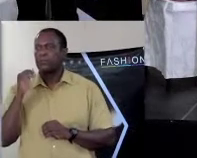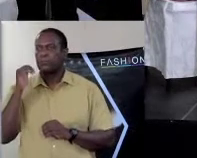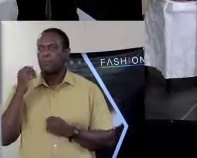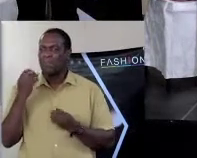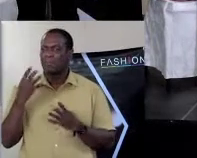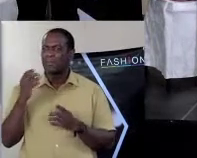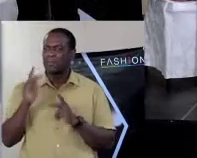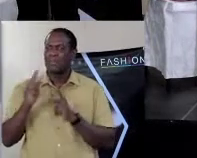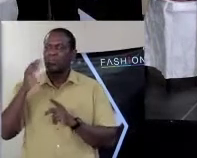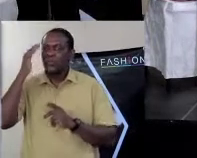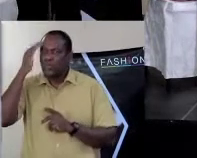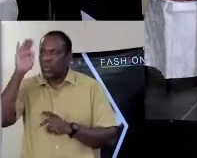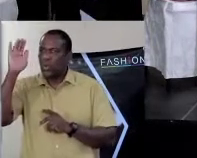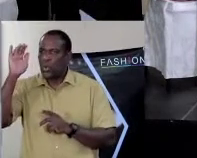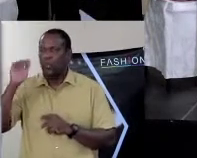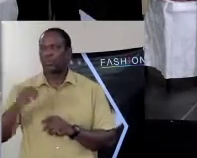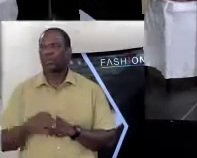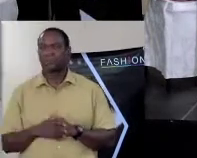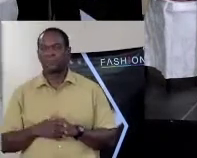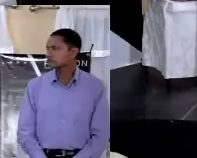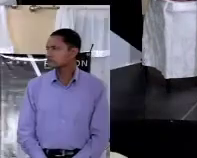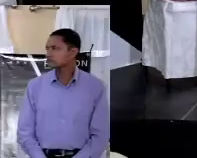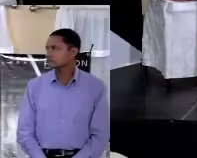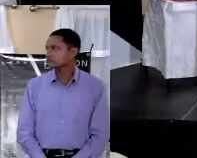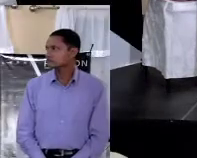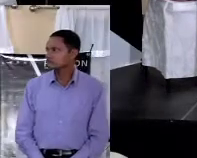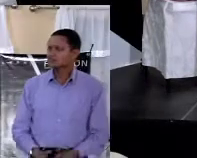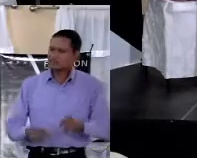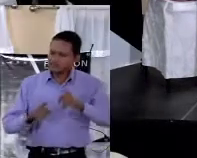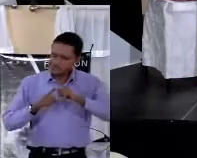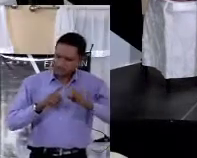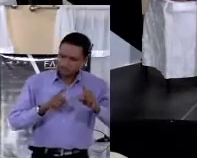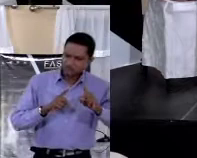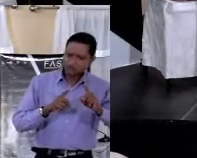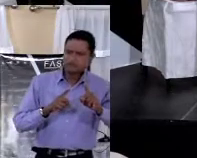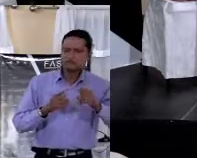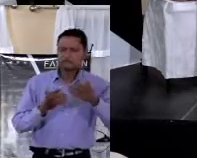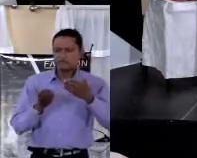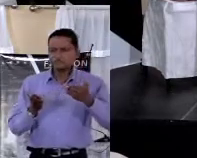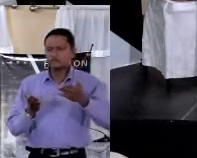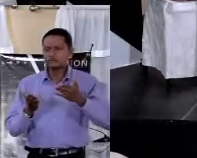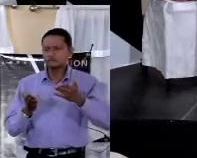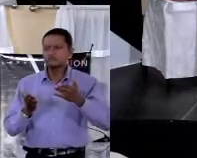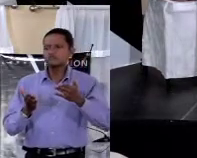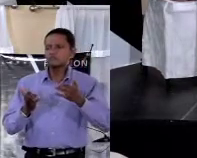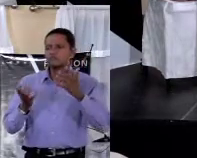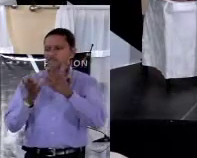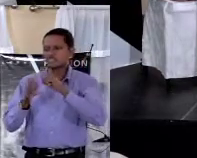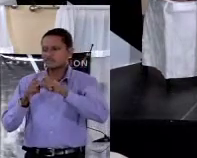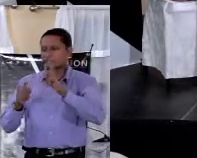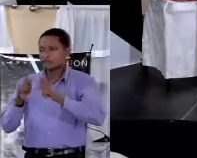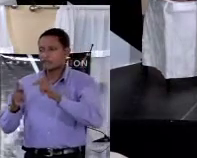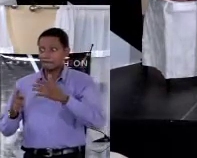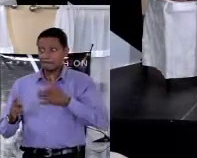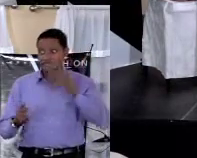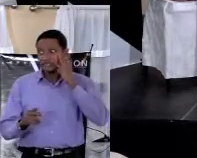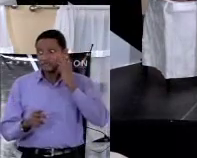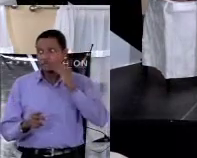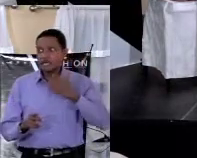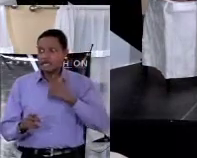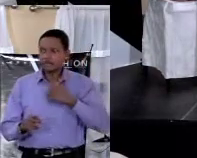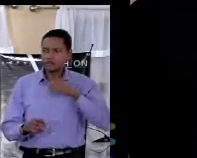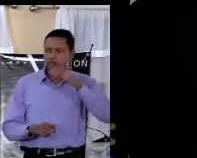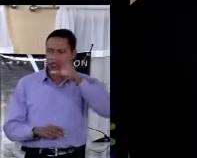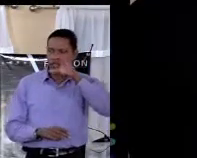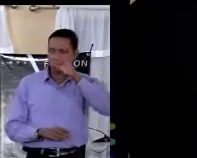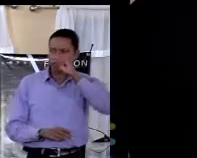So obviously different things work for different people, but from my own experience in building my own brand, I have a cosmetics brand. It's